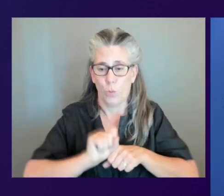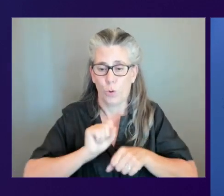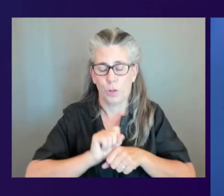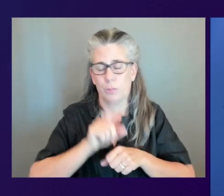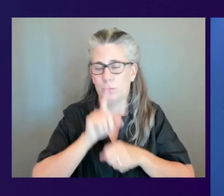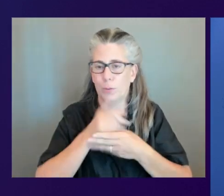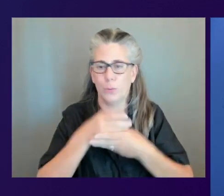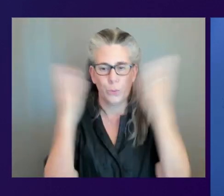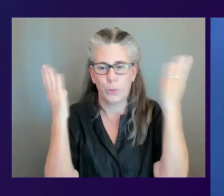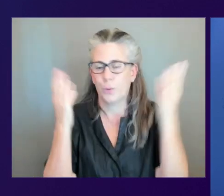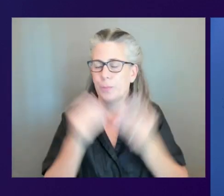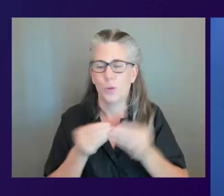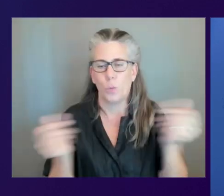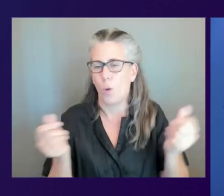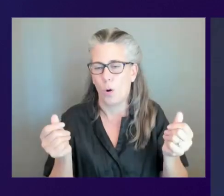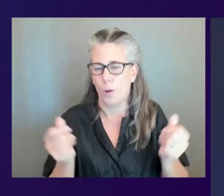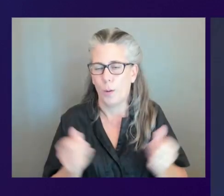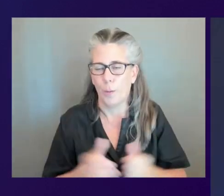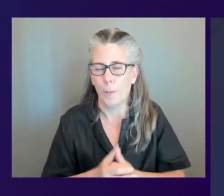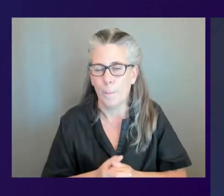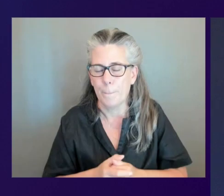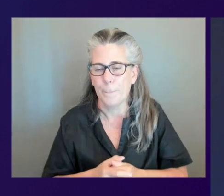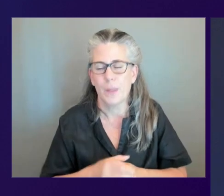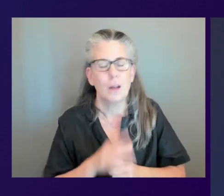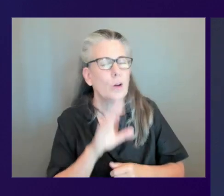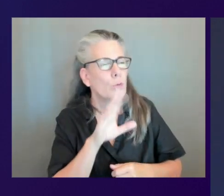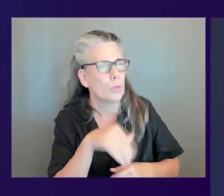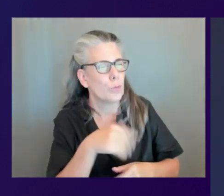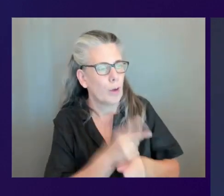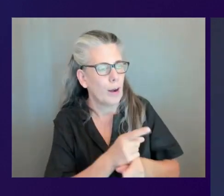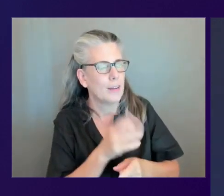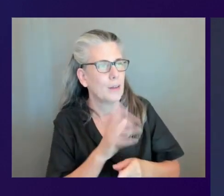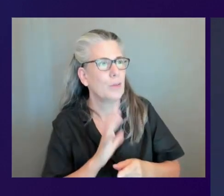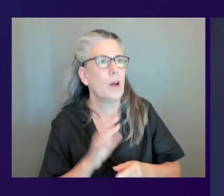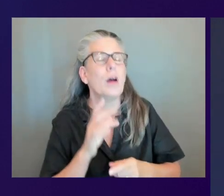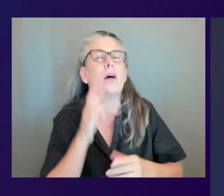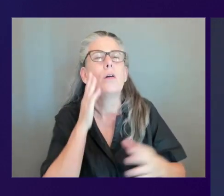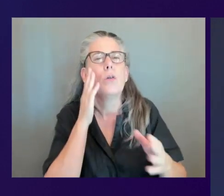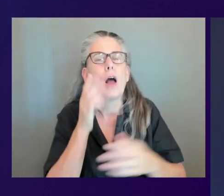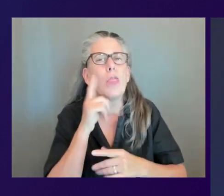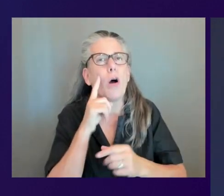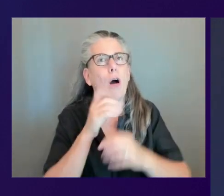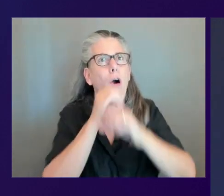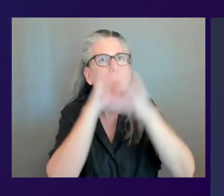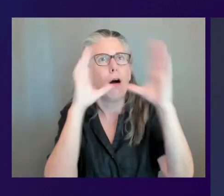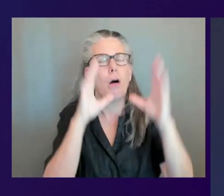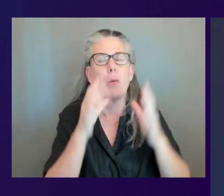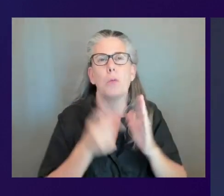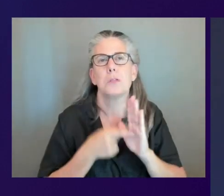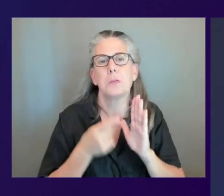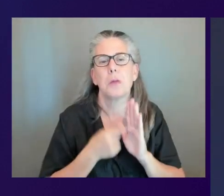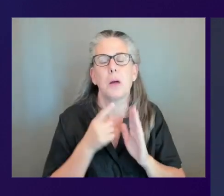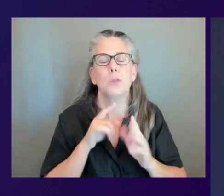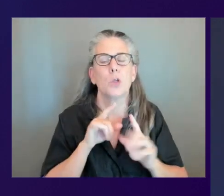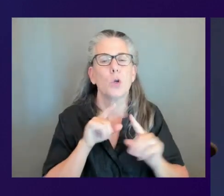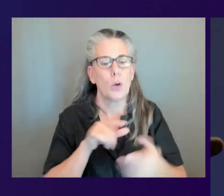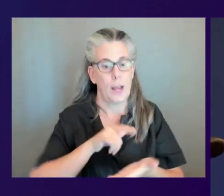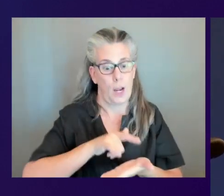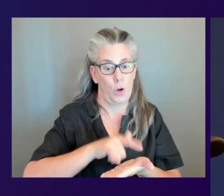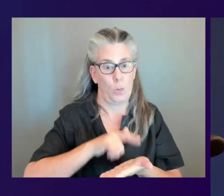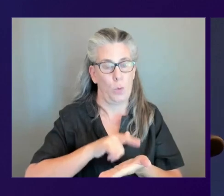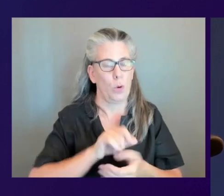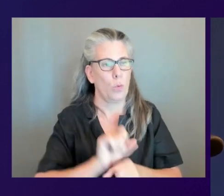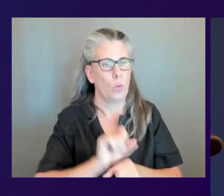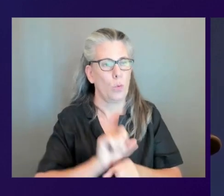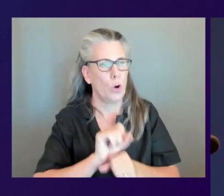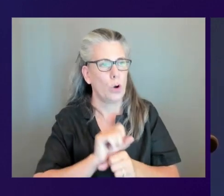life, like, oh, someday I'll work, there's going to be a time where I had to, put in an hour at the airport. I would never have believed you, but sure enough,